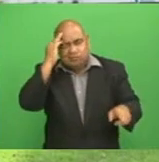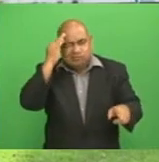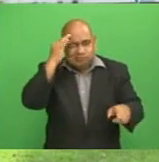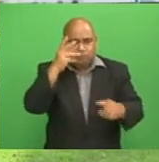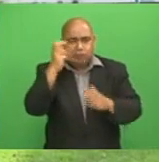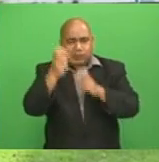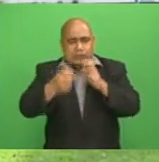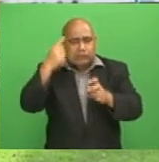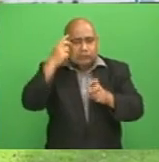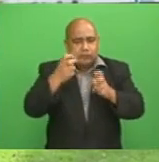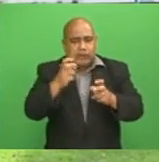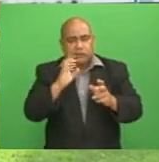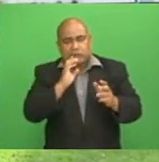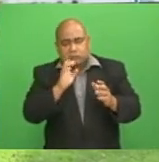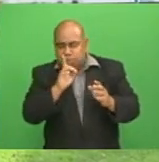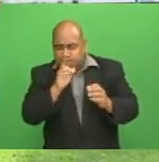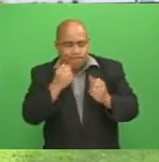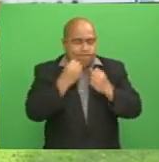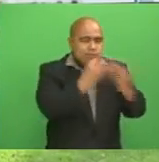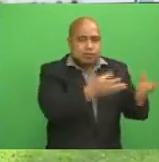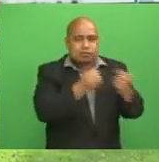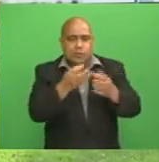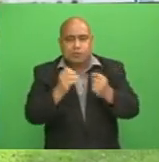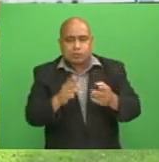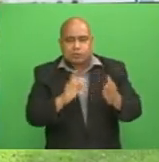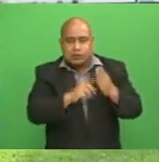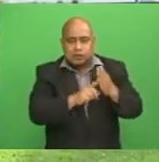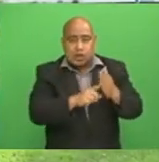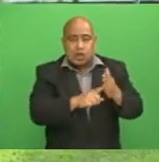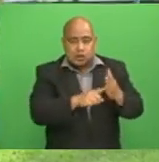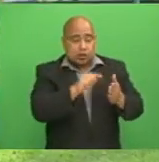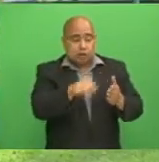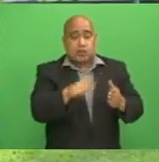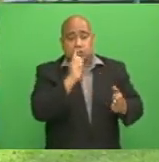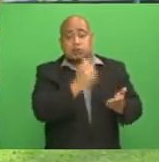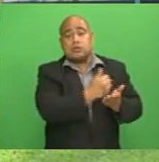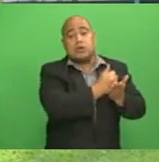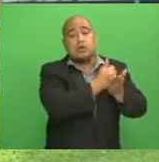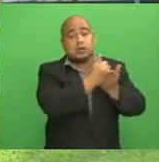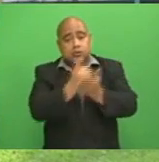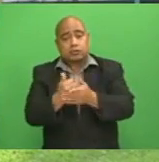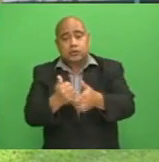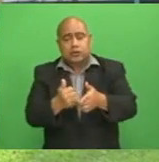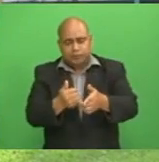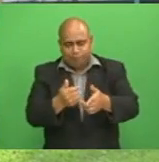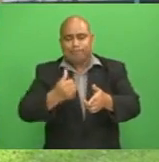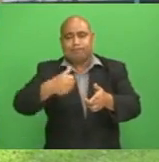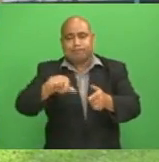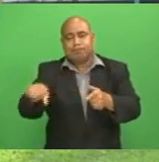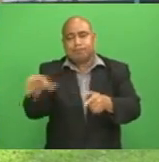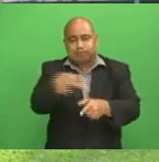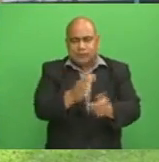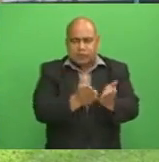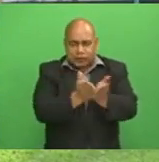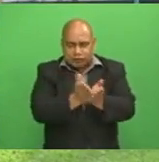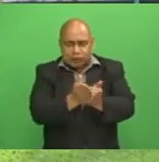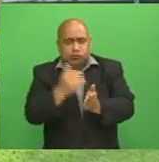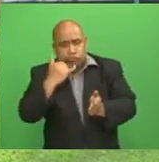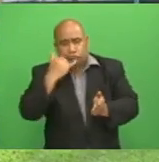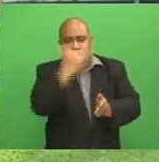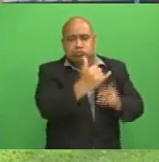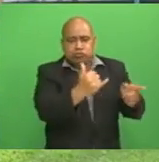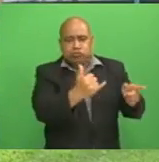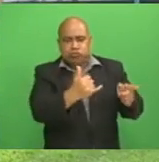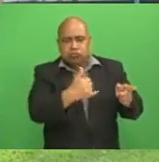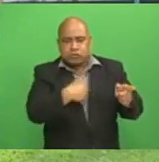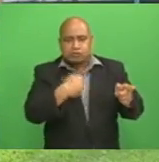is available for everyone, and we must utilize the services that we have. You must call us. We might be really good at our jobs, but